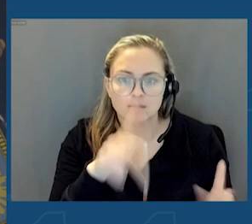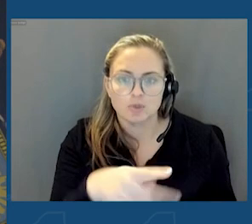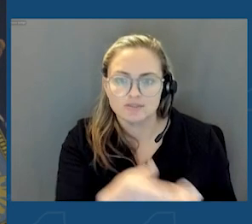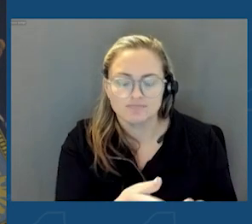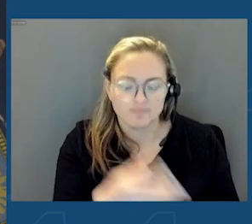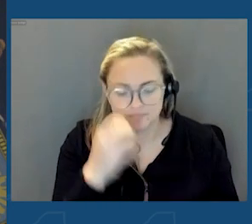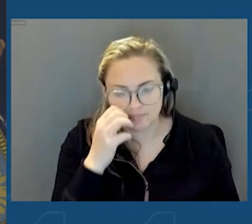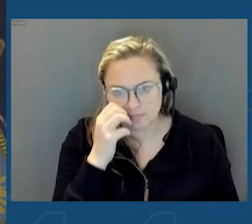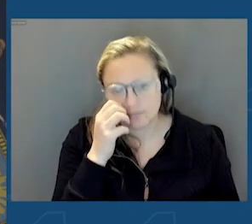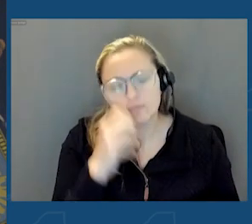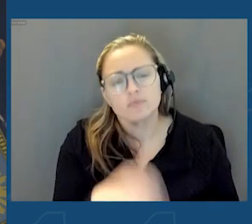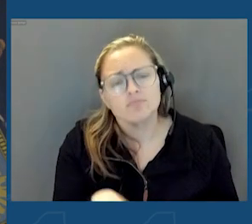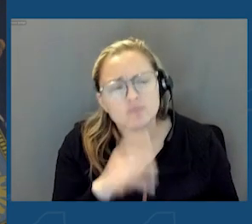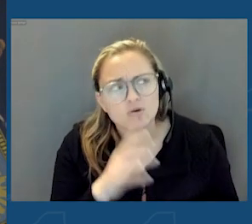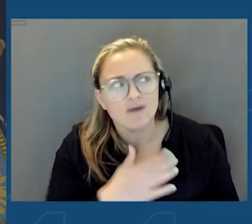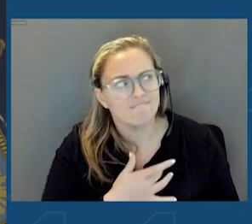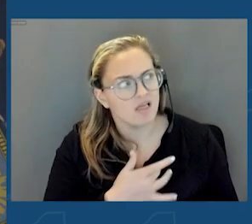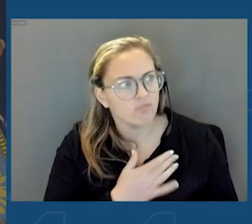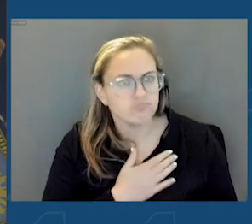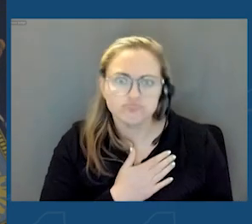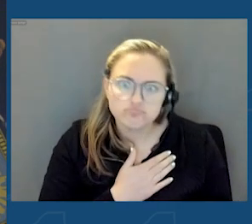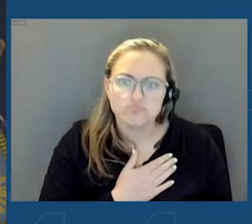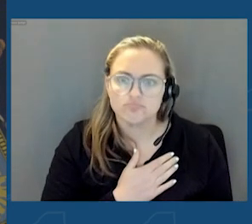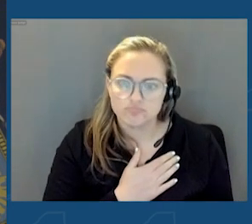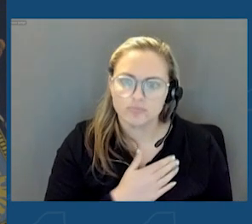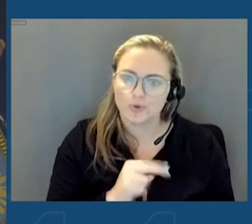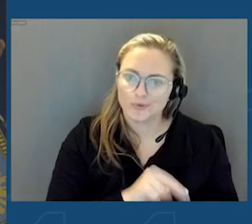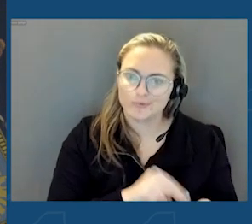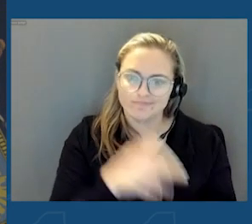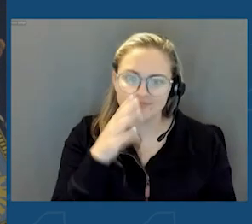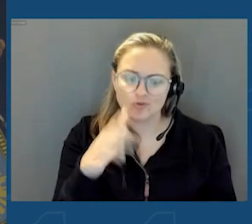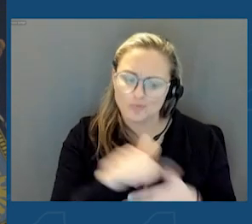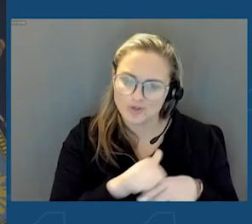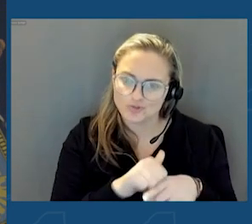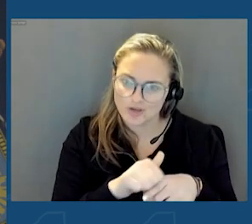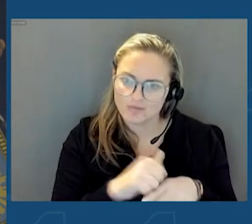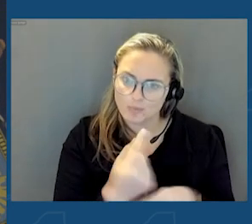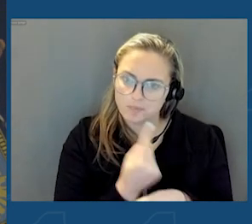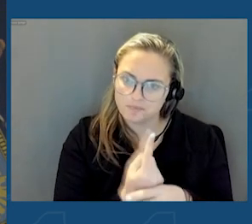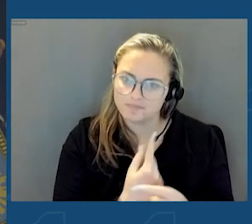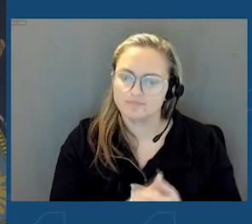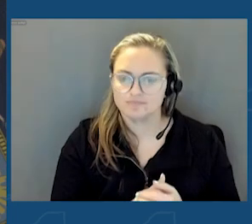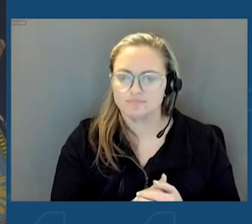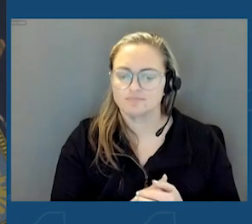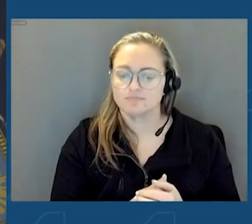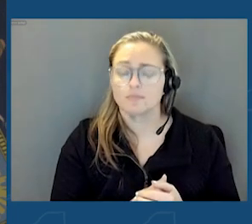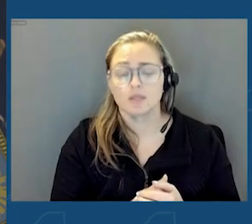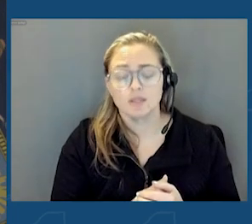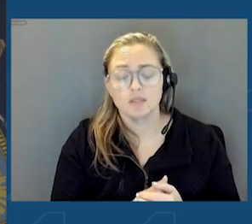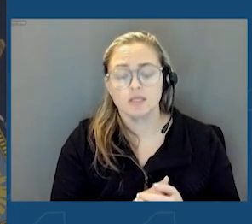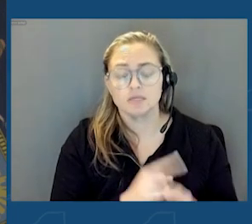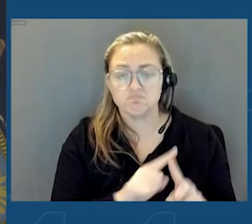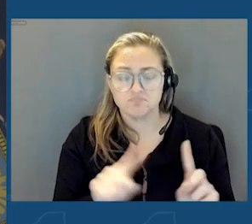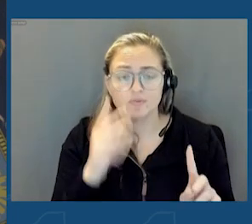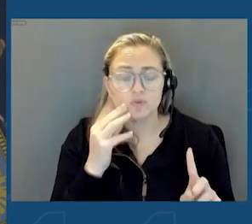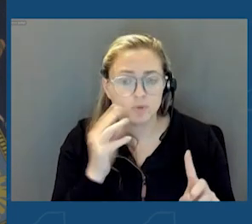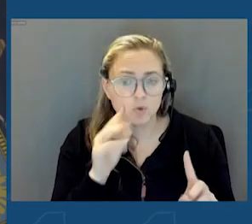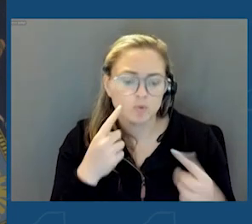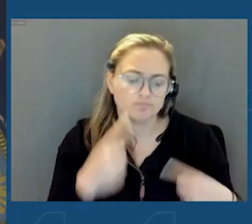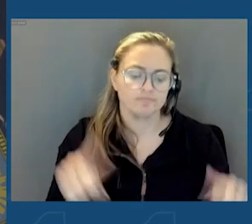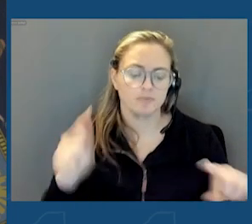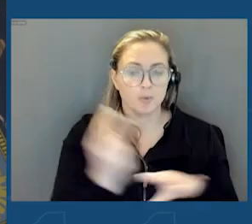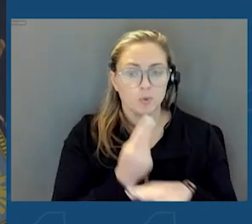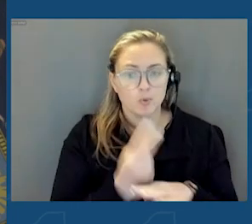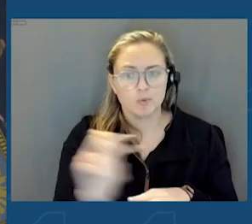great comfort in knowing that nurses of the future will be trained in this way. These simulation experiences are being successfully used in